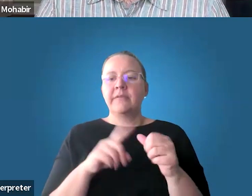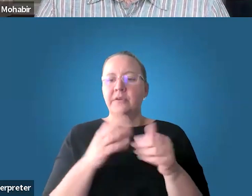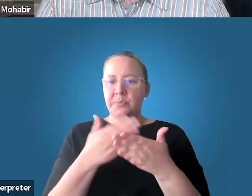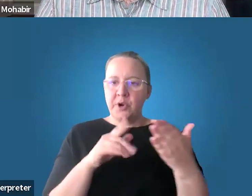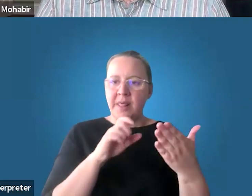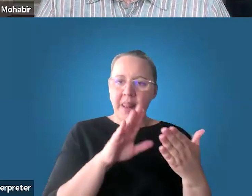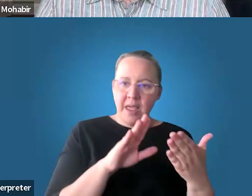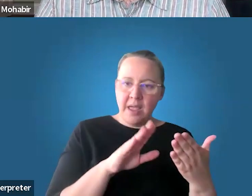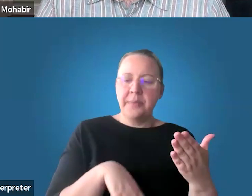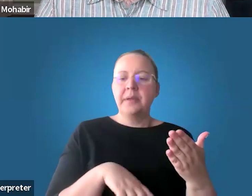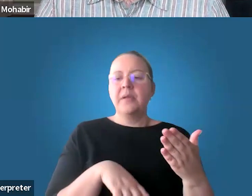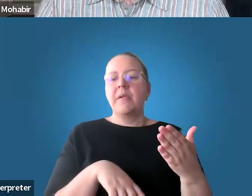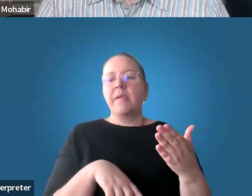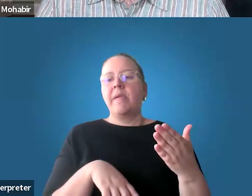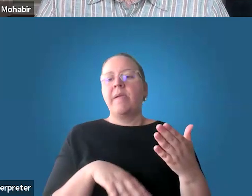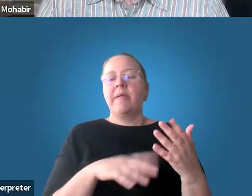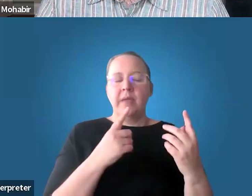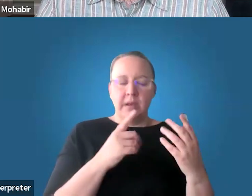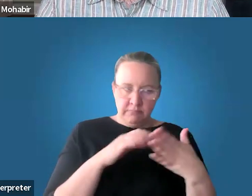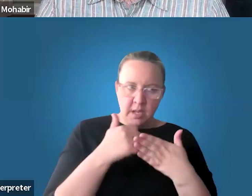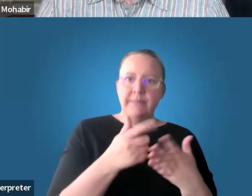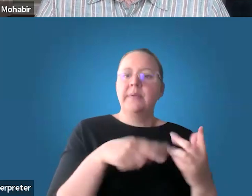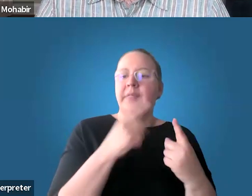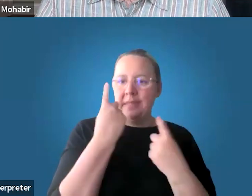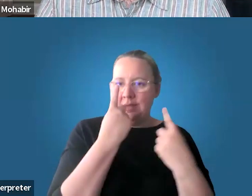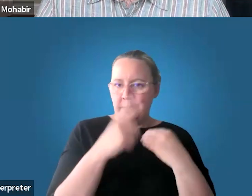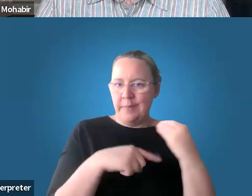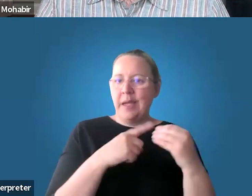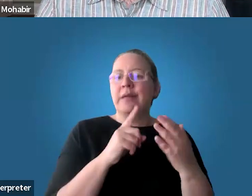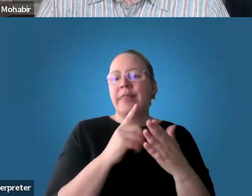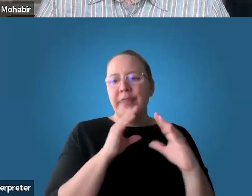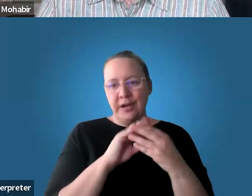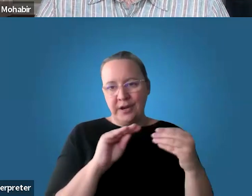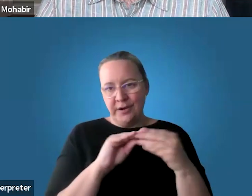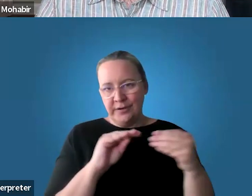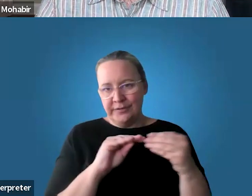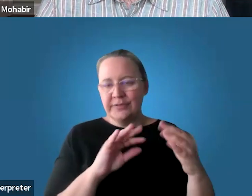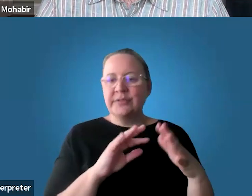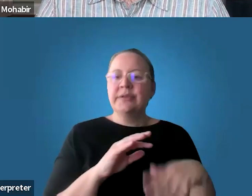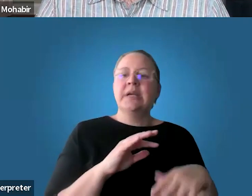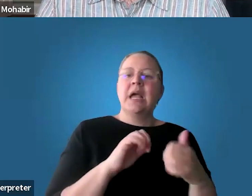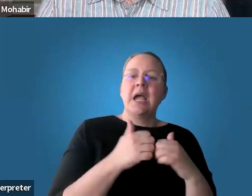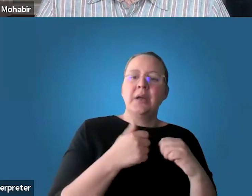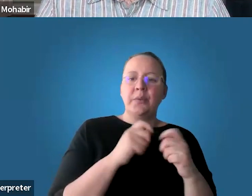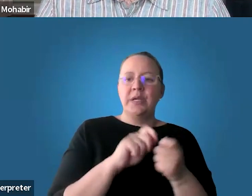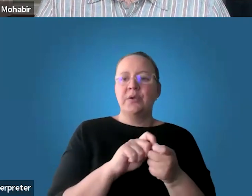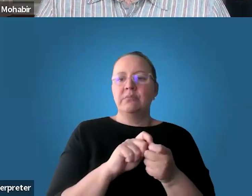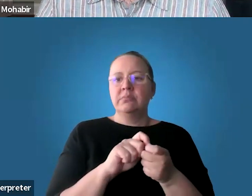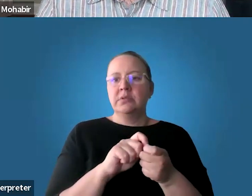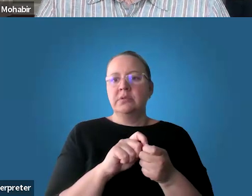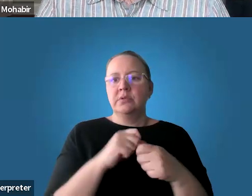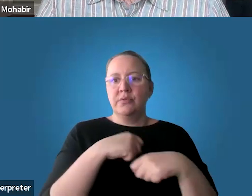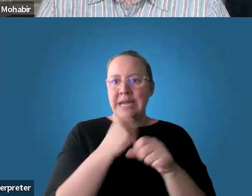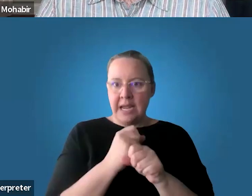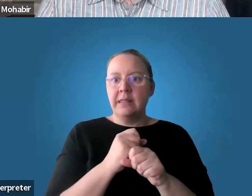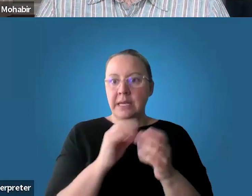we brought folks together to really help them think about what are the narratives that we're up against and how can we co-create a narrative house.